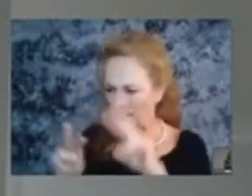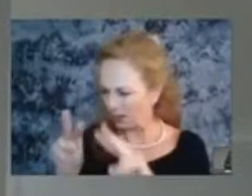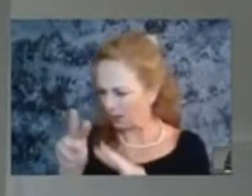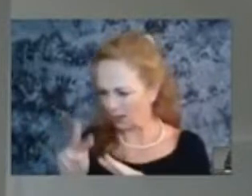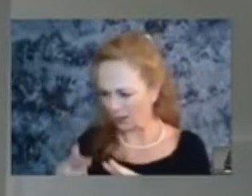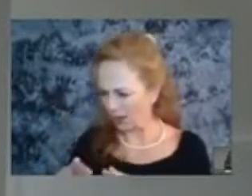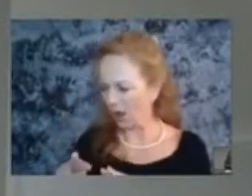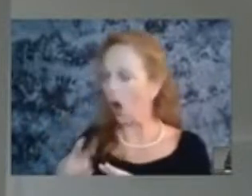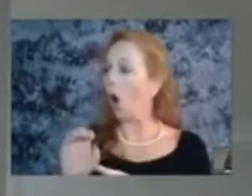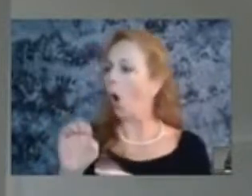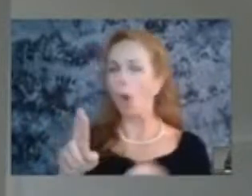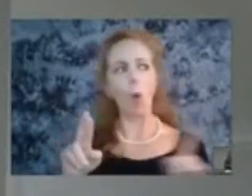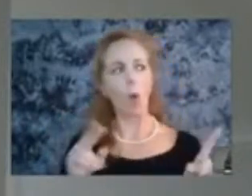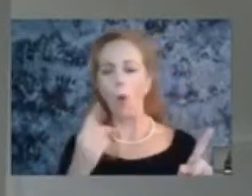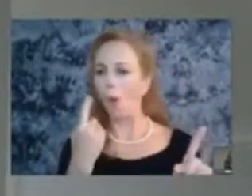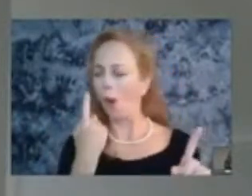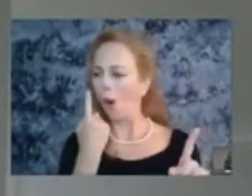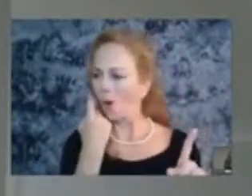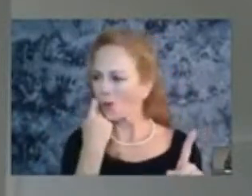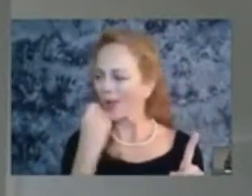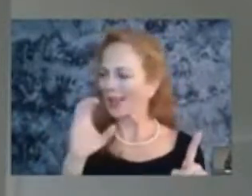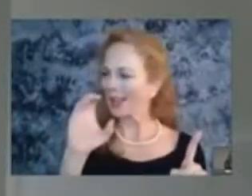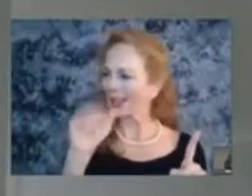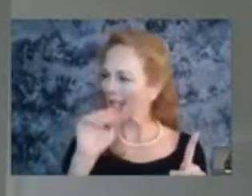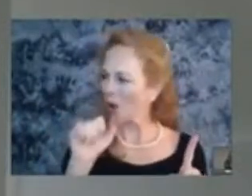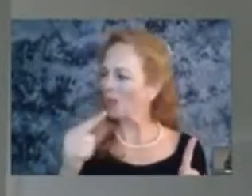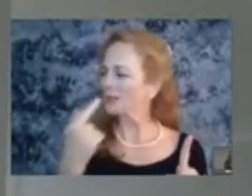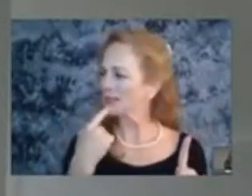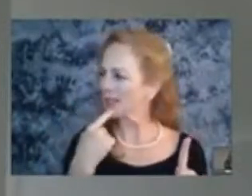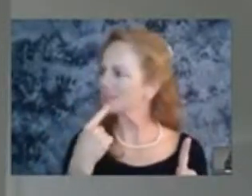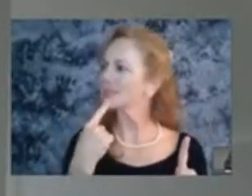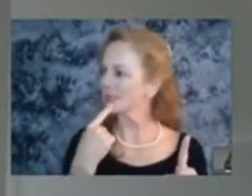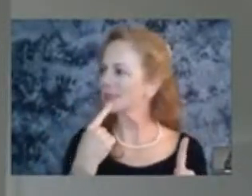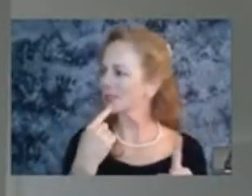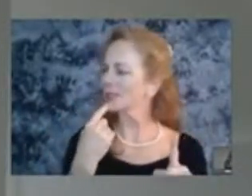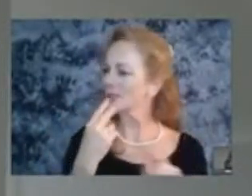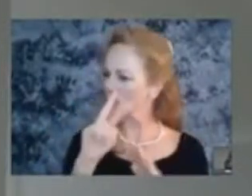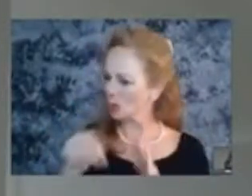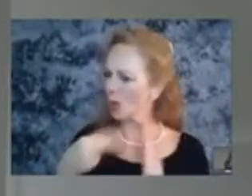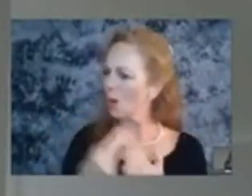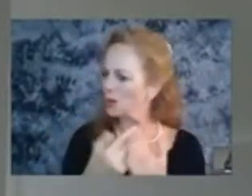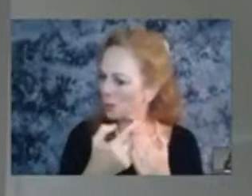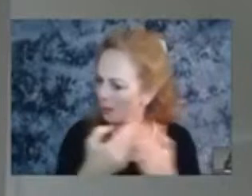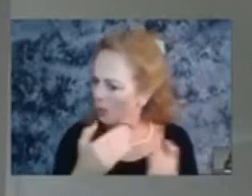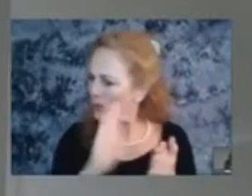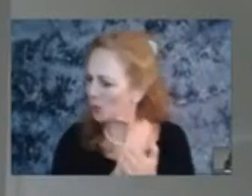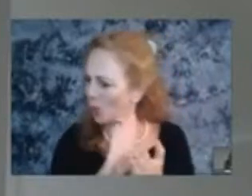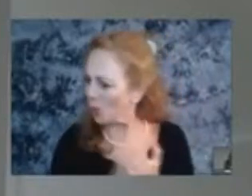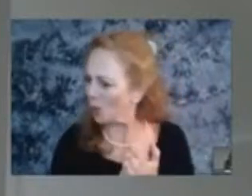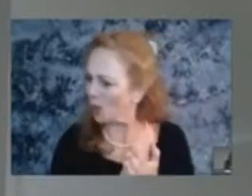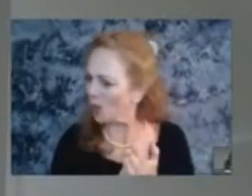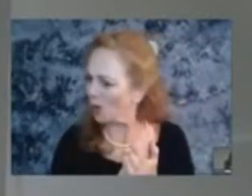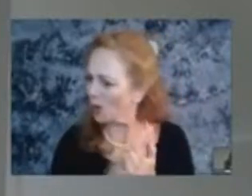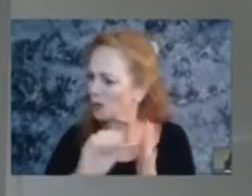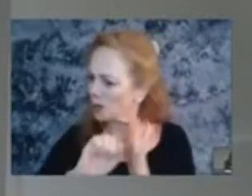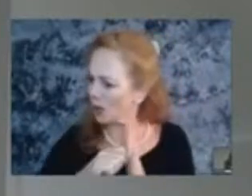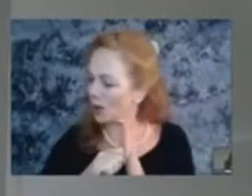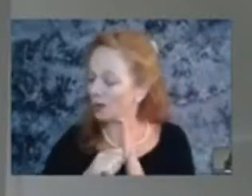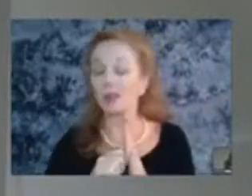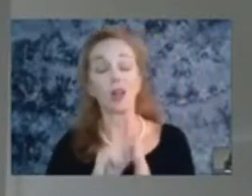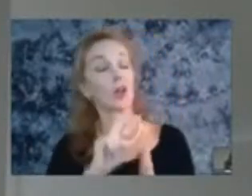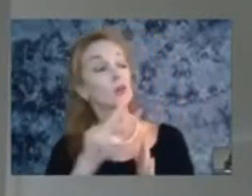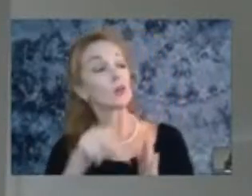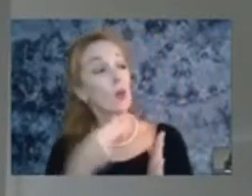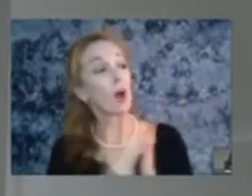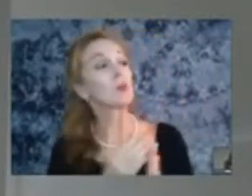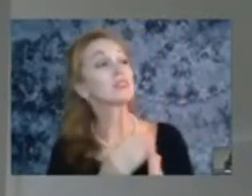well, Carol just actually mentioned that earlier today. It was like 2 hours before and 2 hours later, and I don't know if you recall if that was directly related to that,